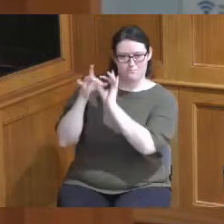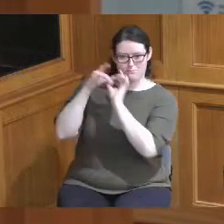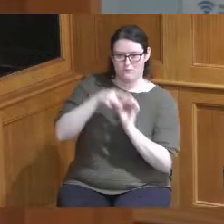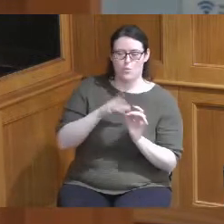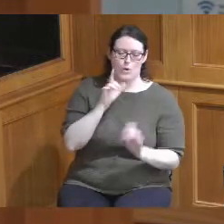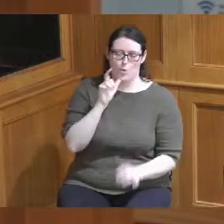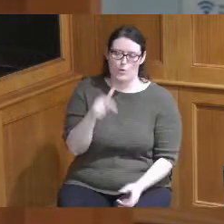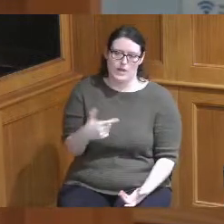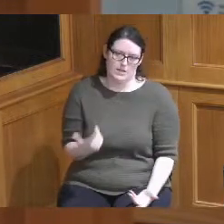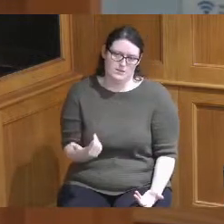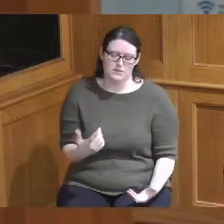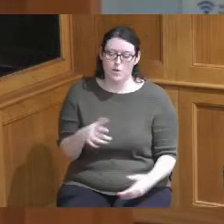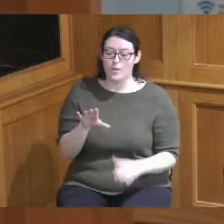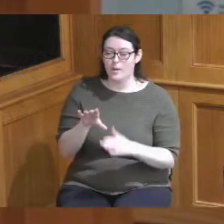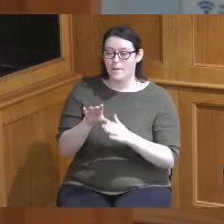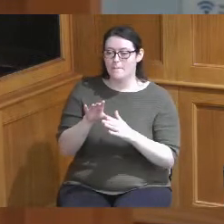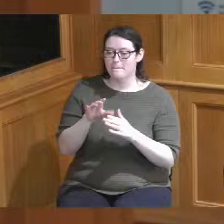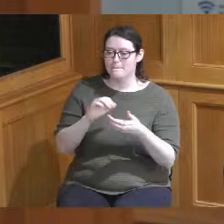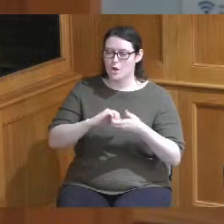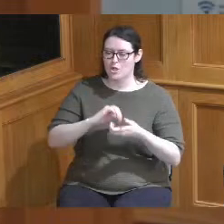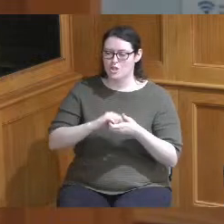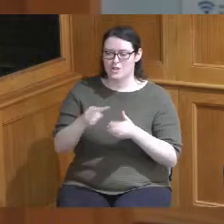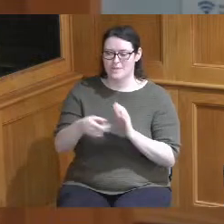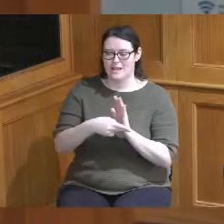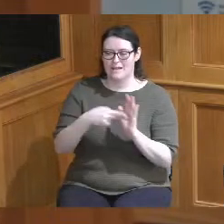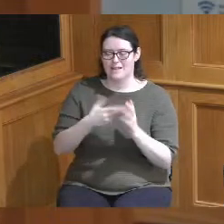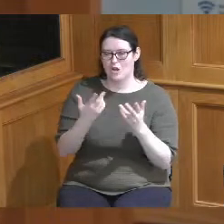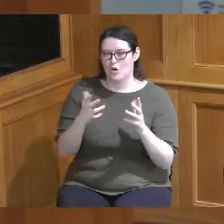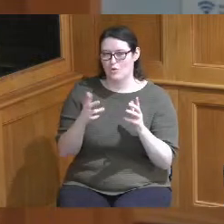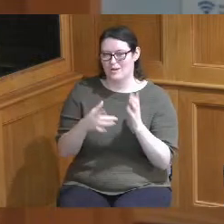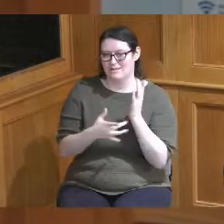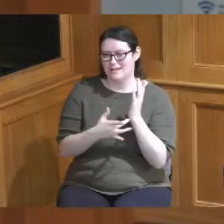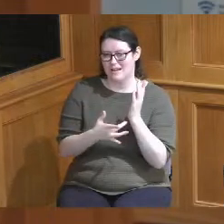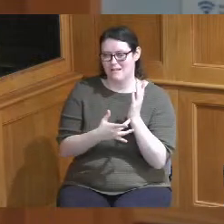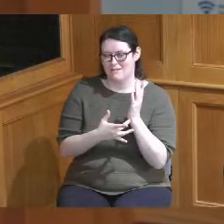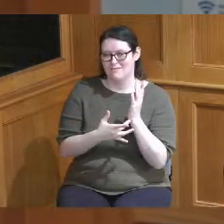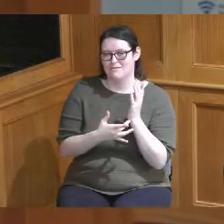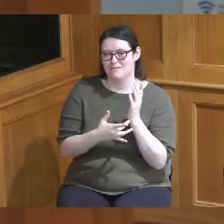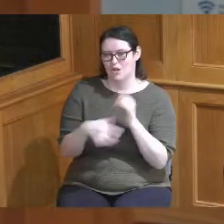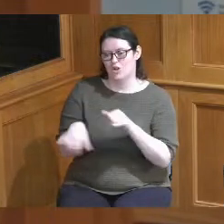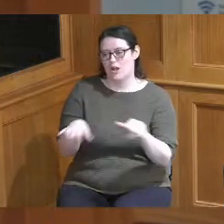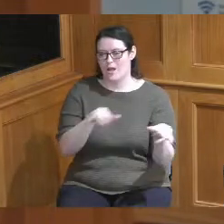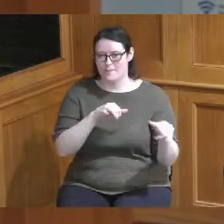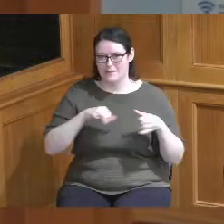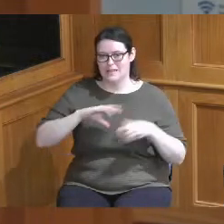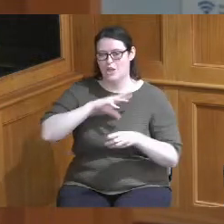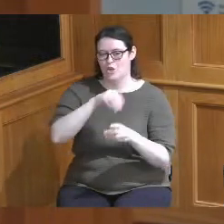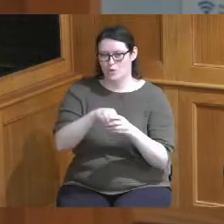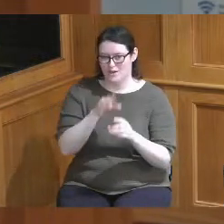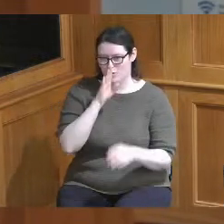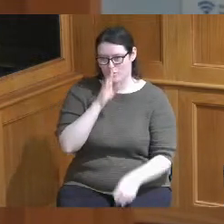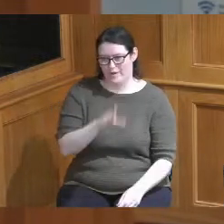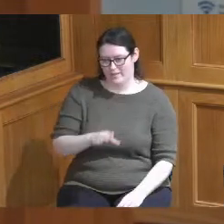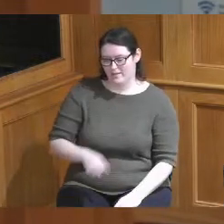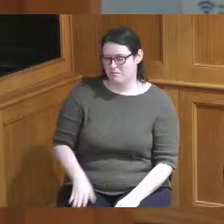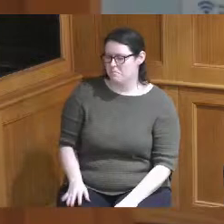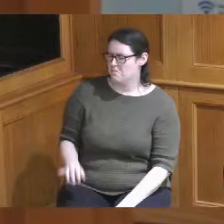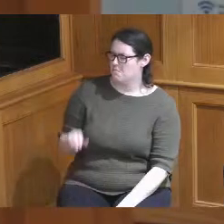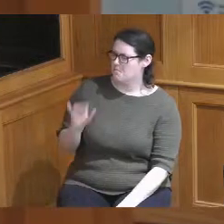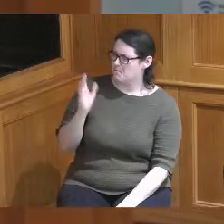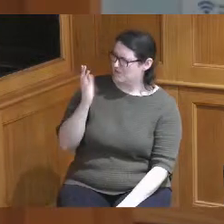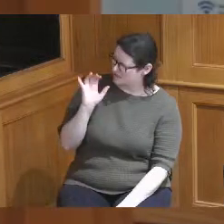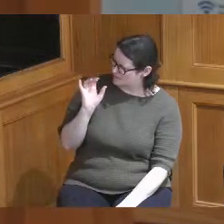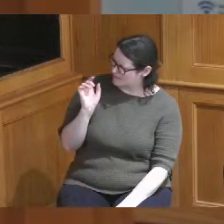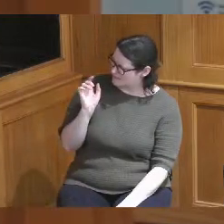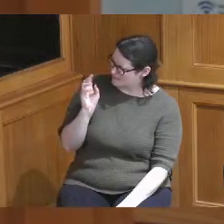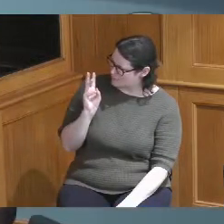So those partnerships highlight like the existing technologies that are out there that our company integrates directly with. That seems a little